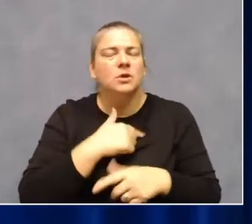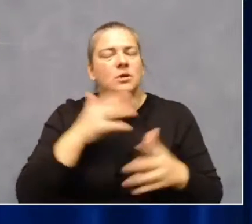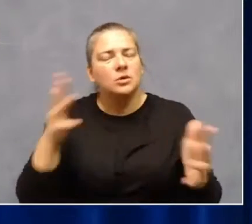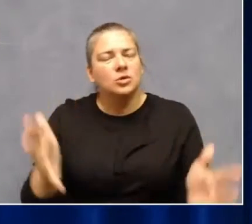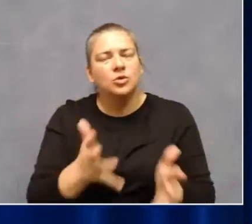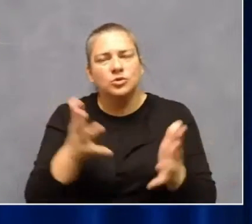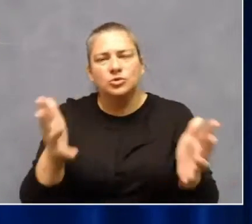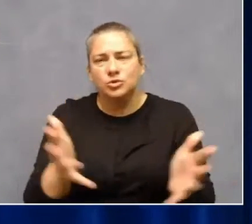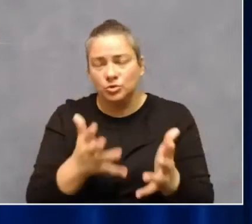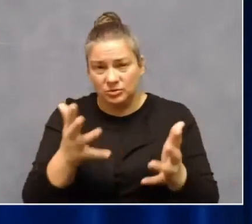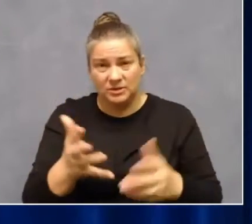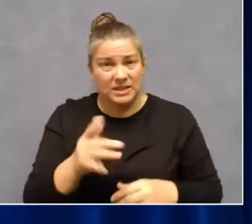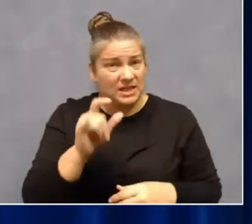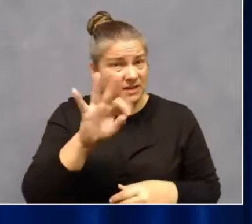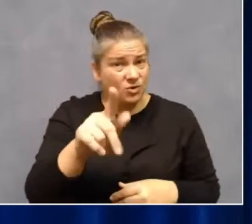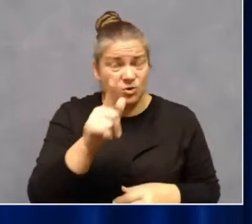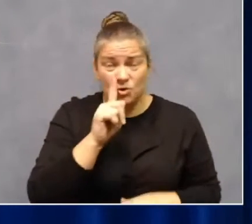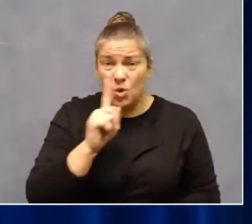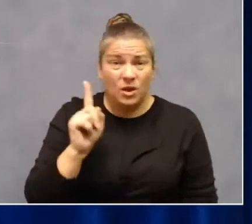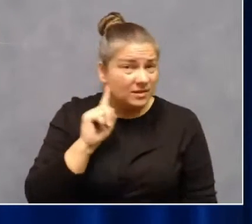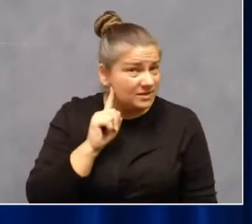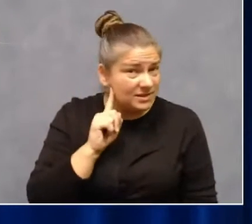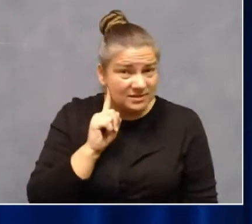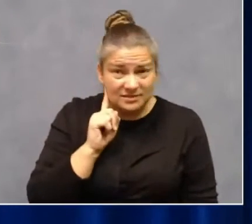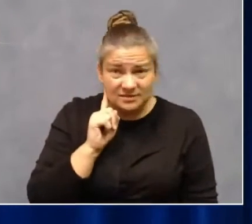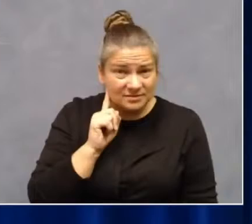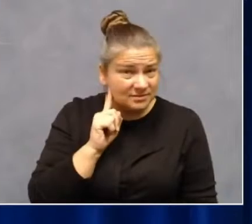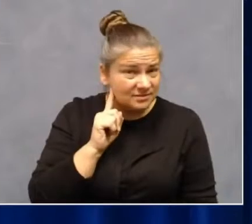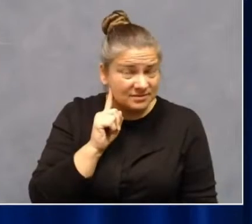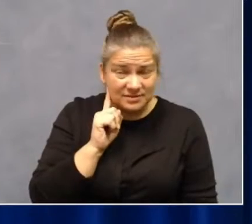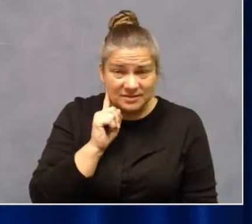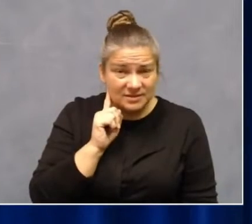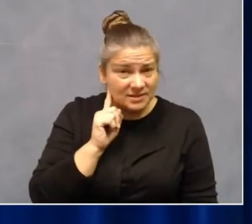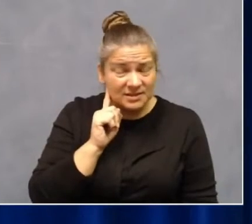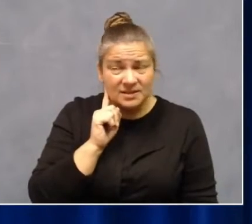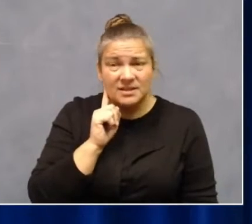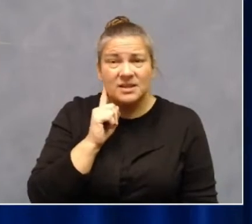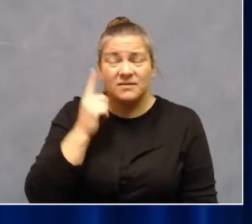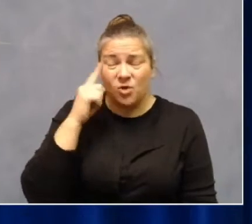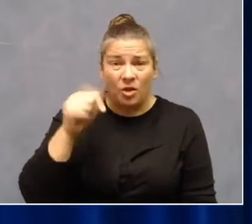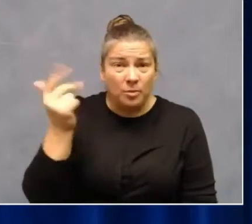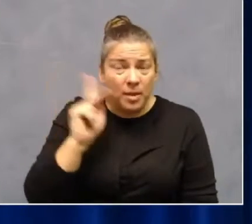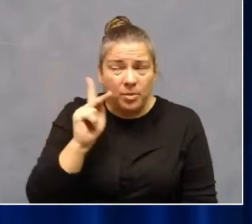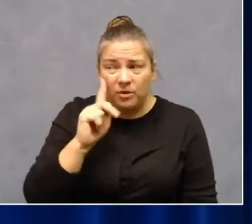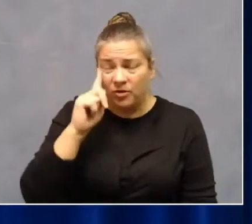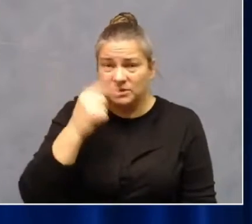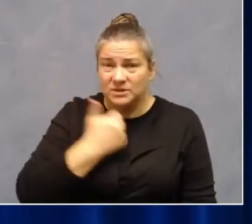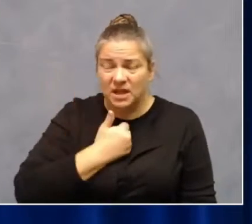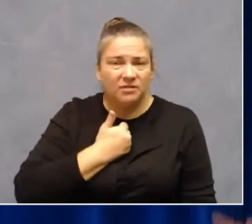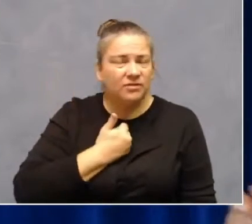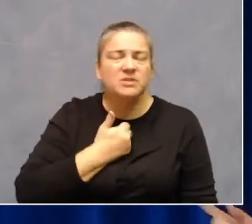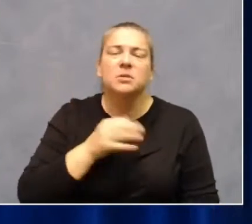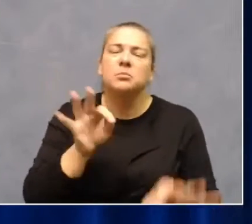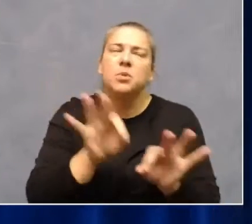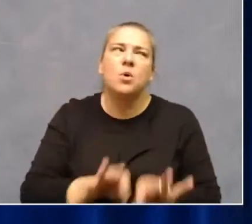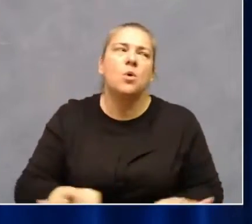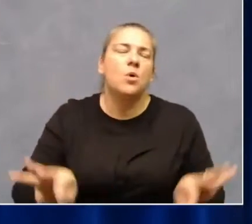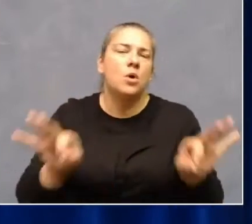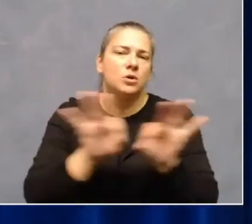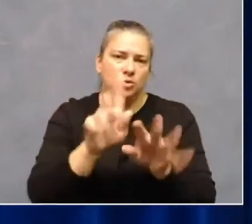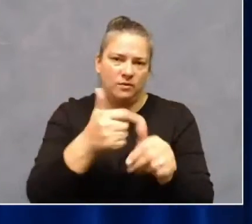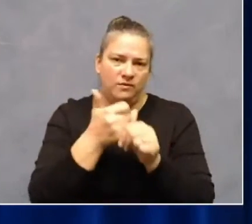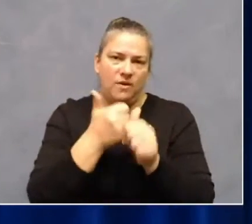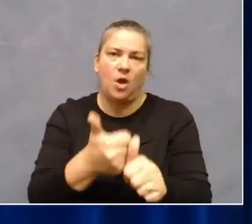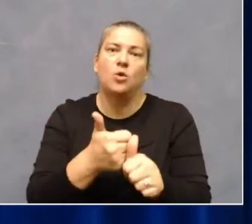if you won't listen, then, for the well-being of others, for yourself now, it is every bit as important that you follow these rules and